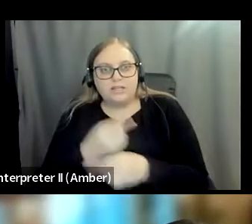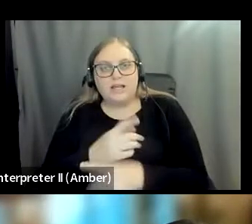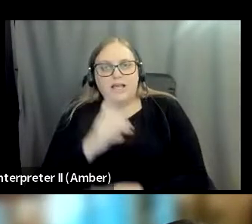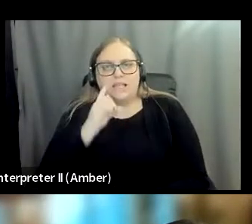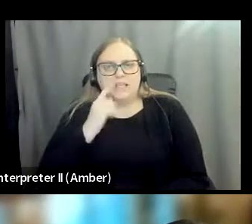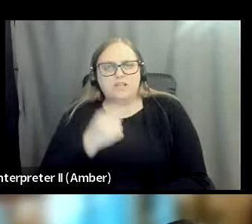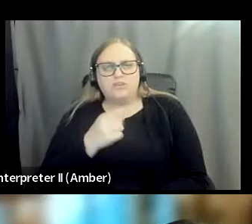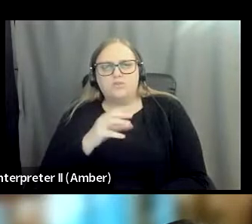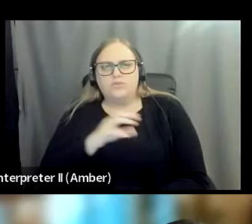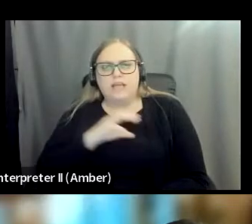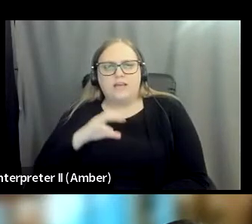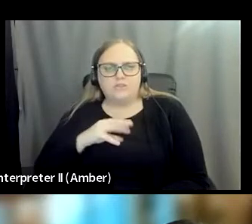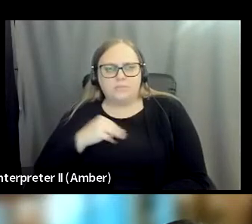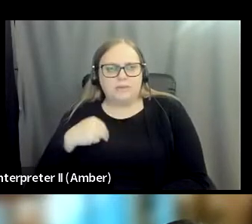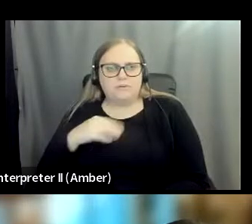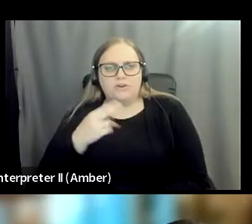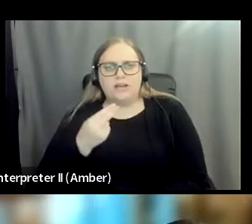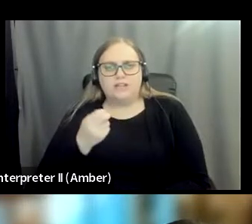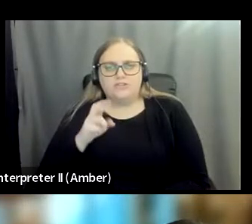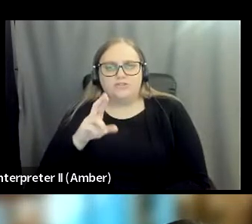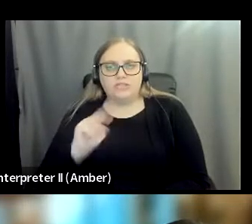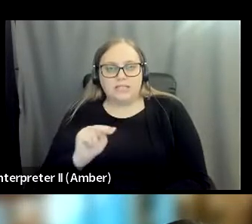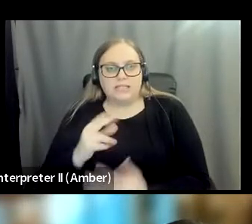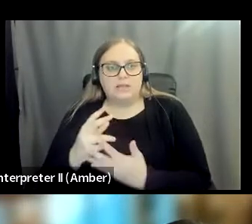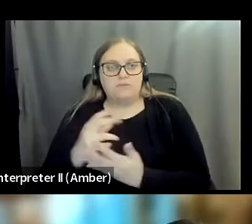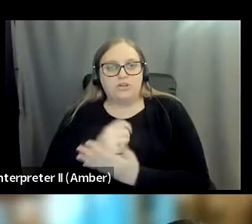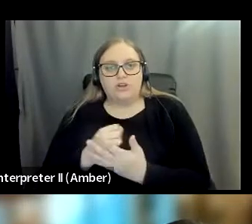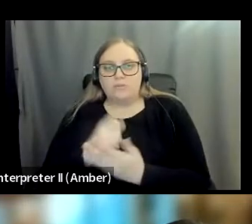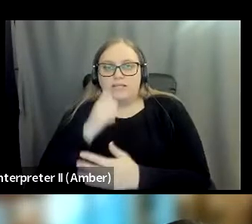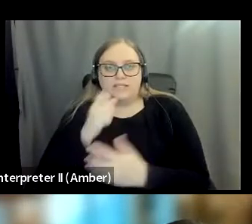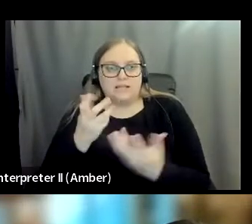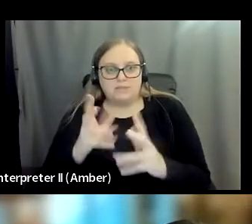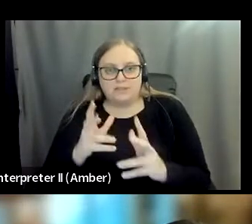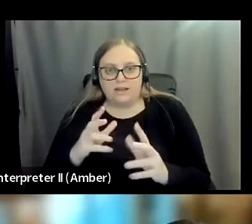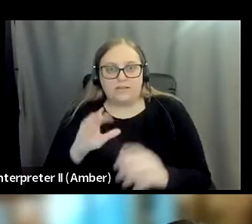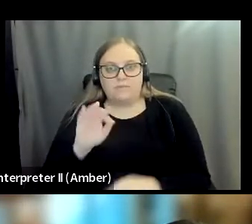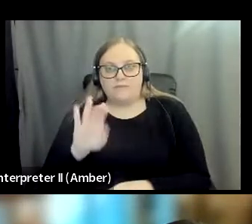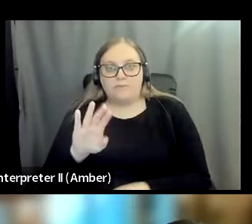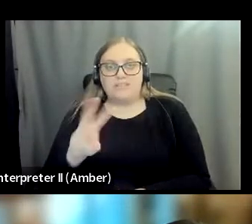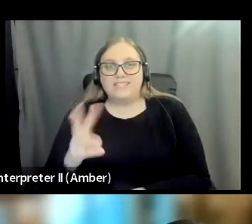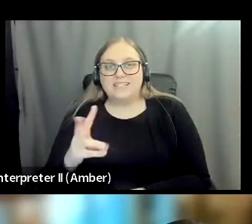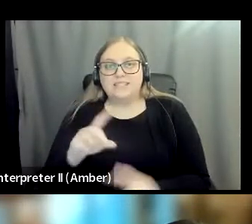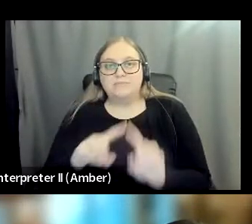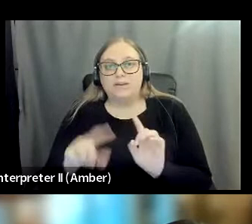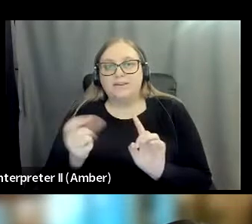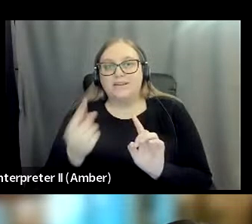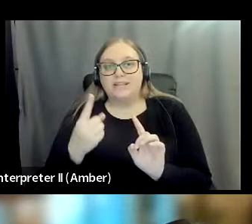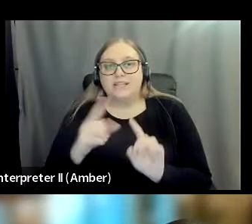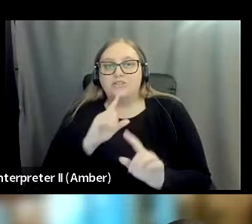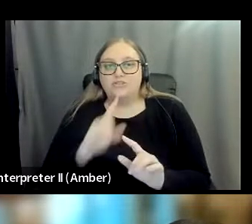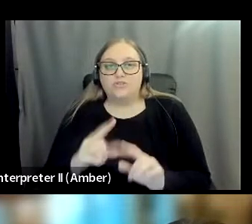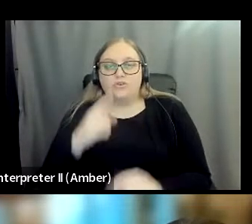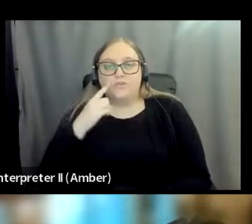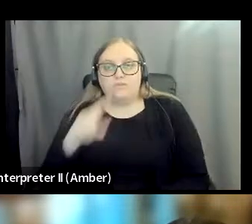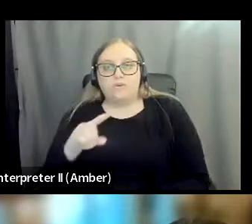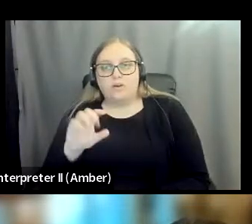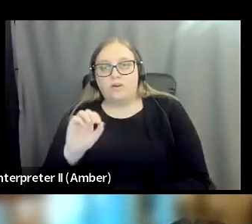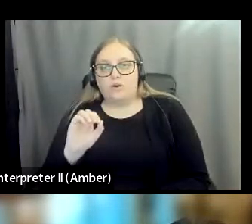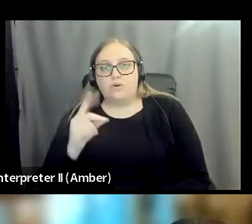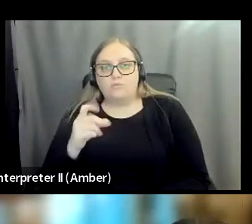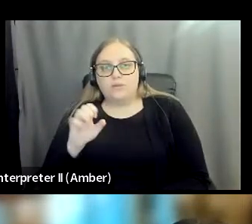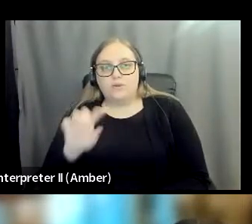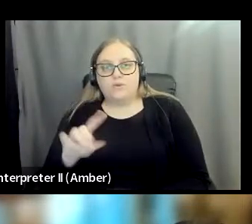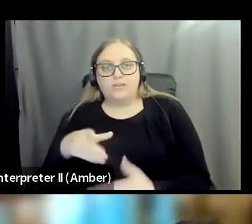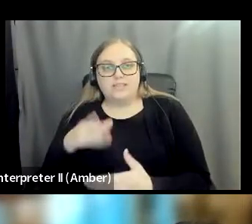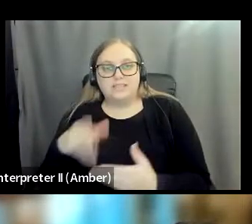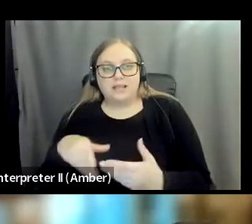Councilmember Henderson, are correct that procurements are not going to be done by February 6th, but I dare say that's true on the opioid side